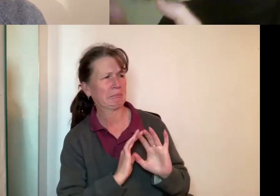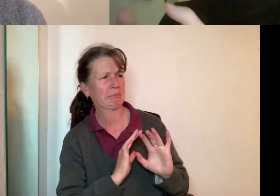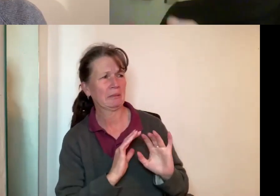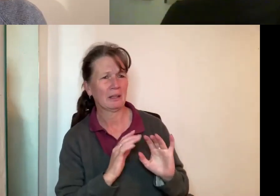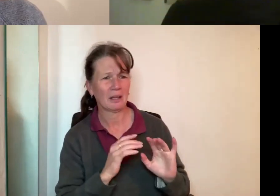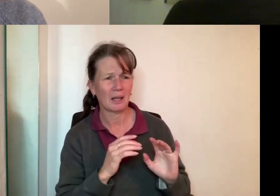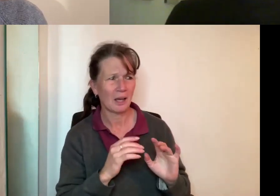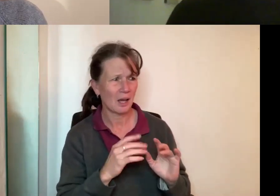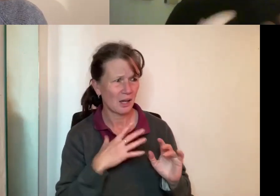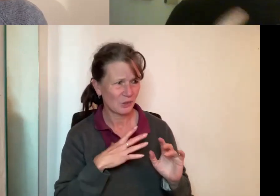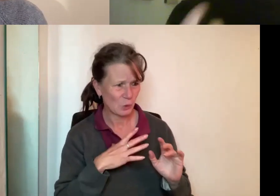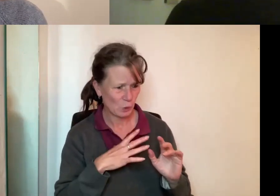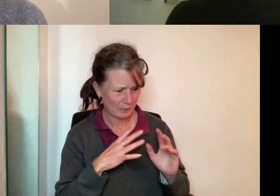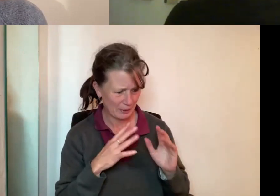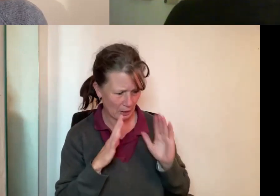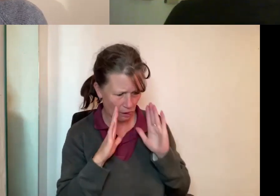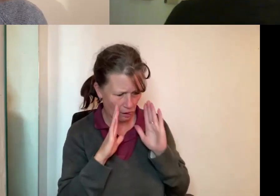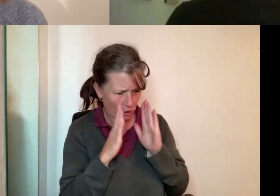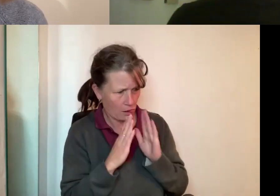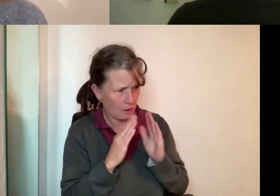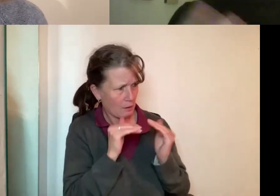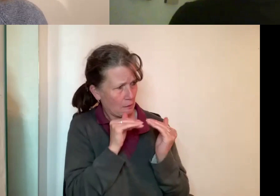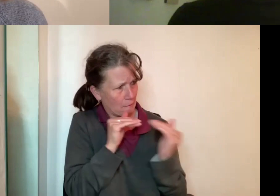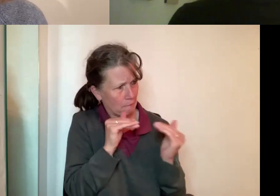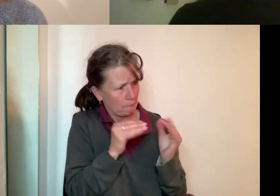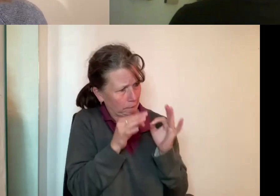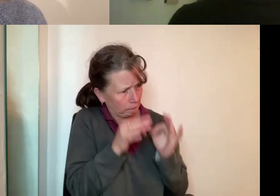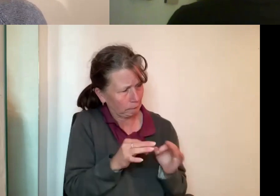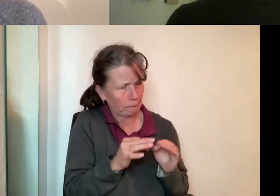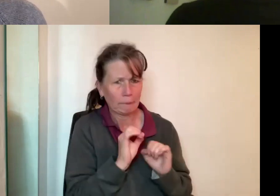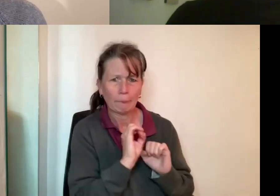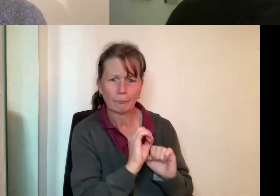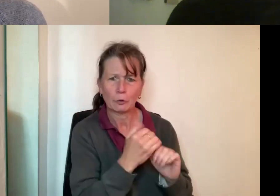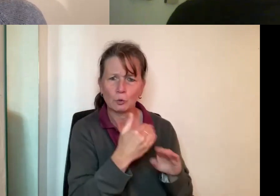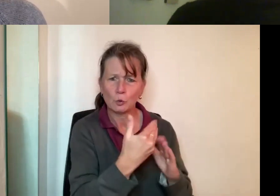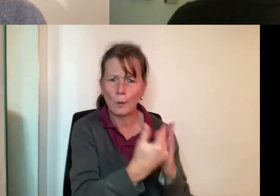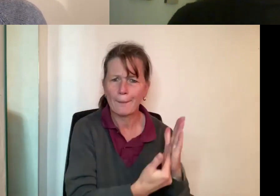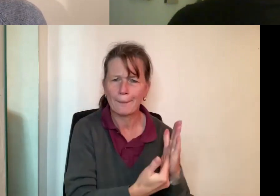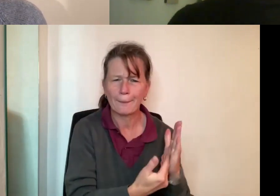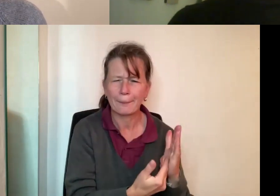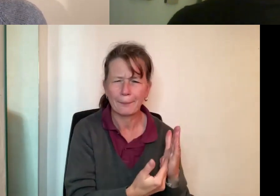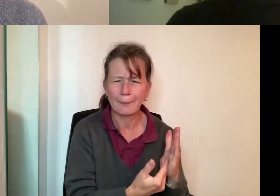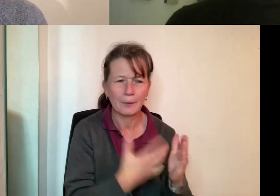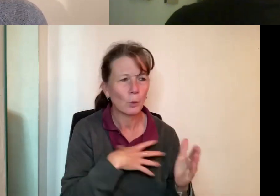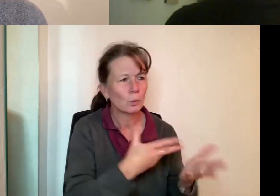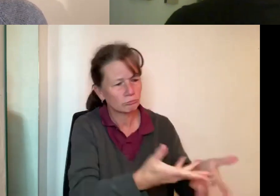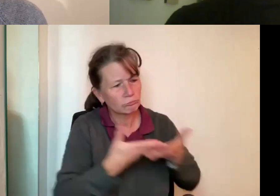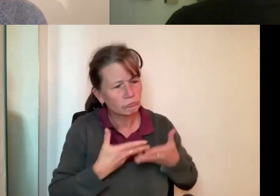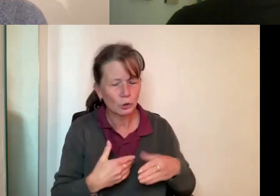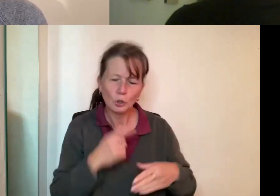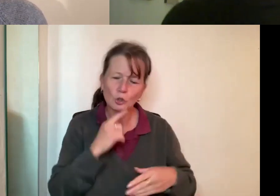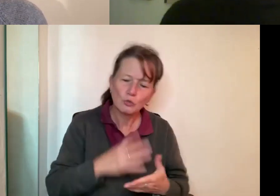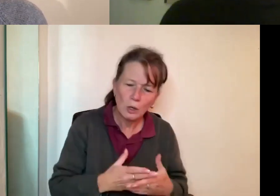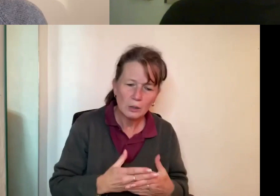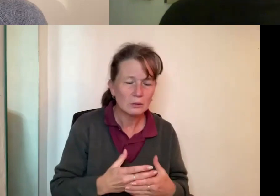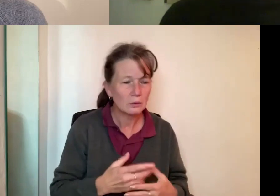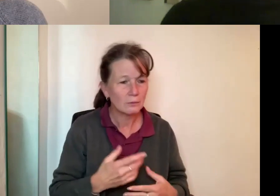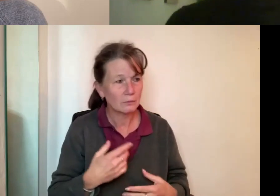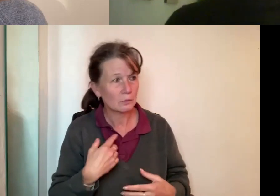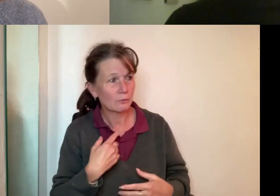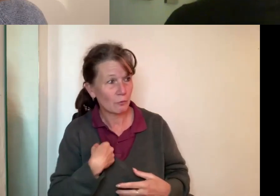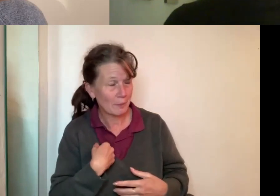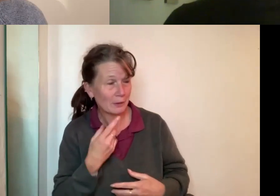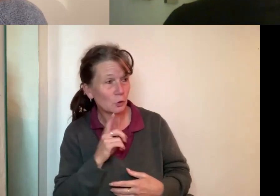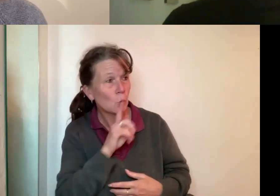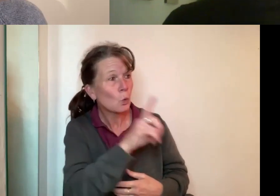thought about being channeled in that way. I want to be given the respect and the trust to come forward and say who I am and what